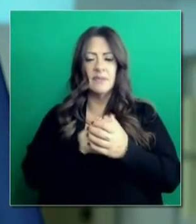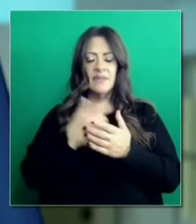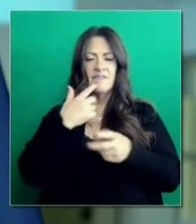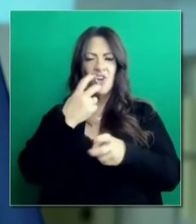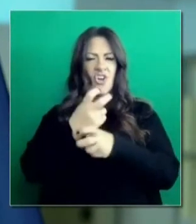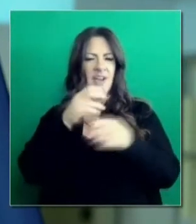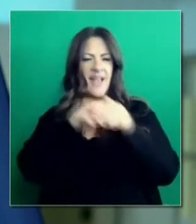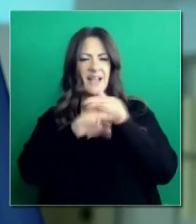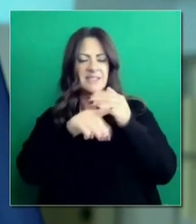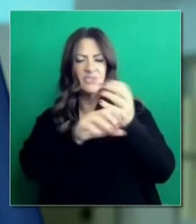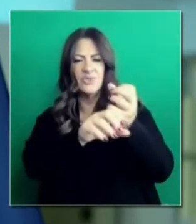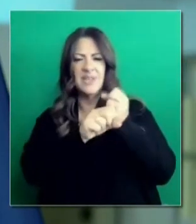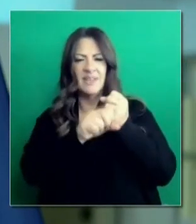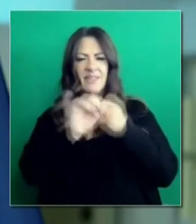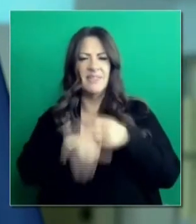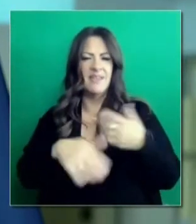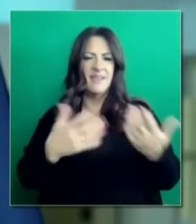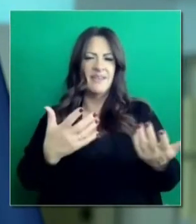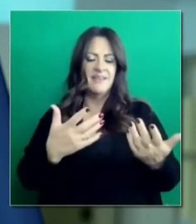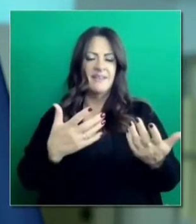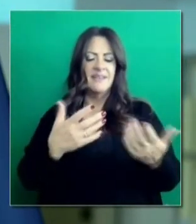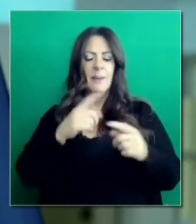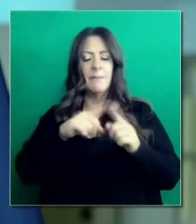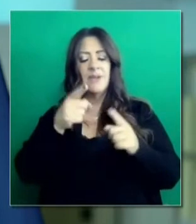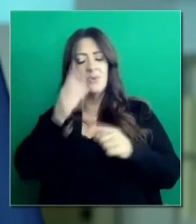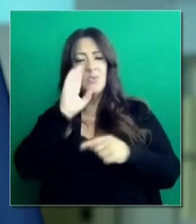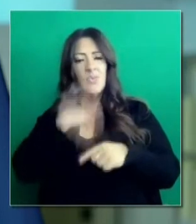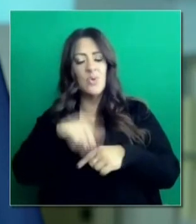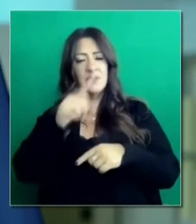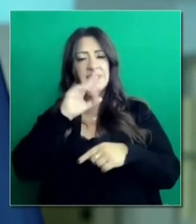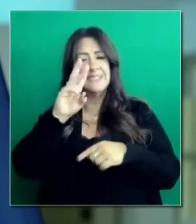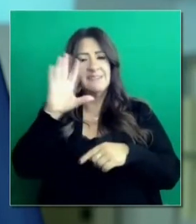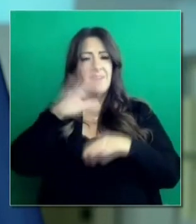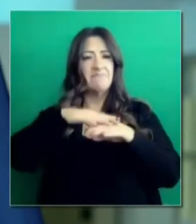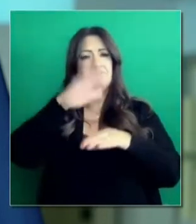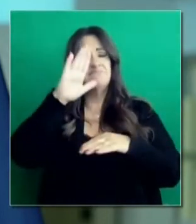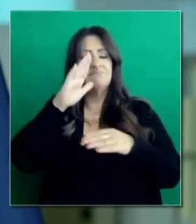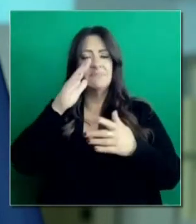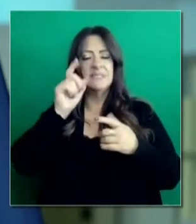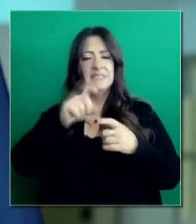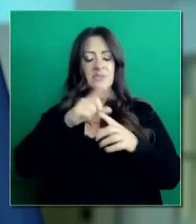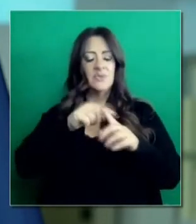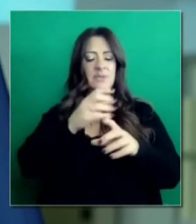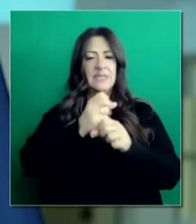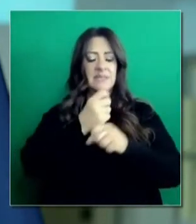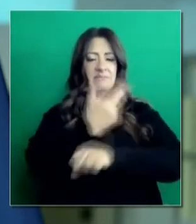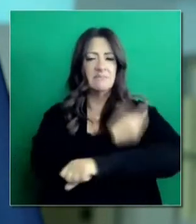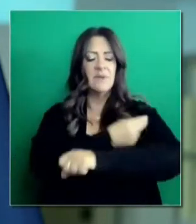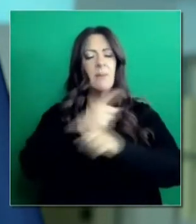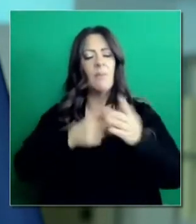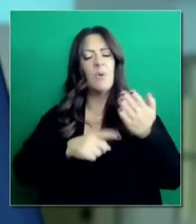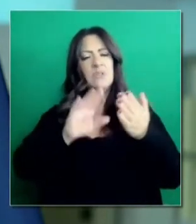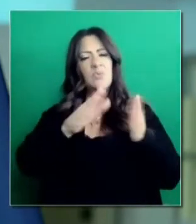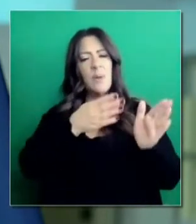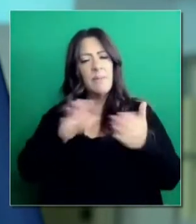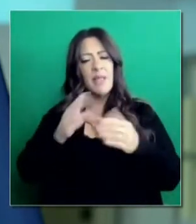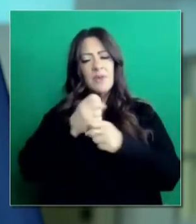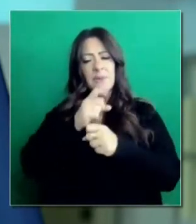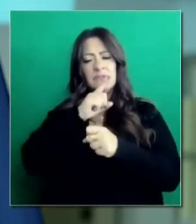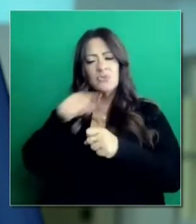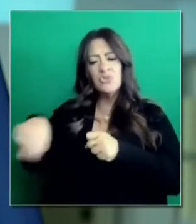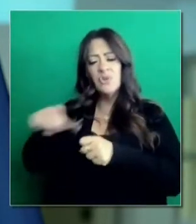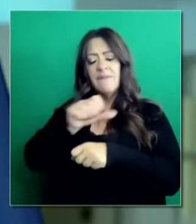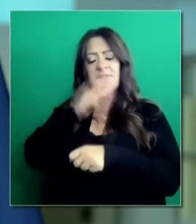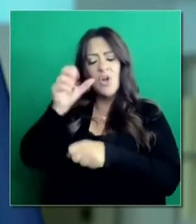more than your average 65-plus-year-old. So I'm wondering, what is your plan going forward to make sure that essential workers, farm workers who have